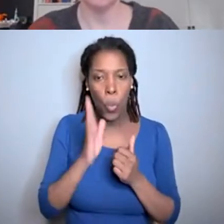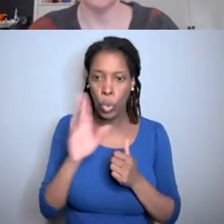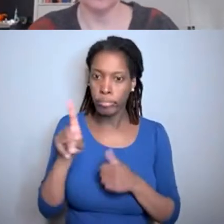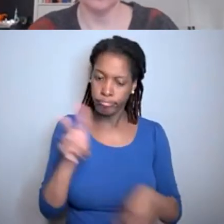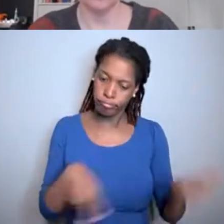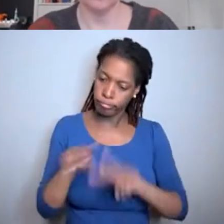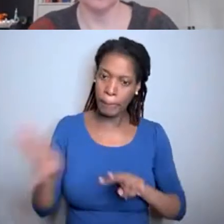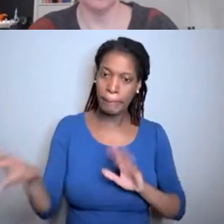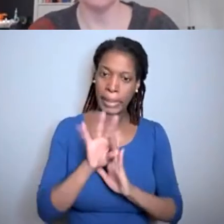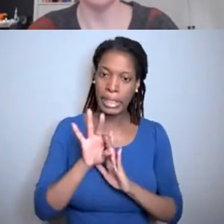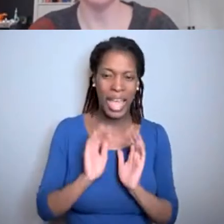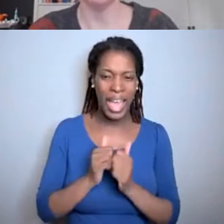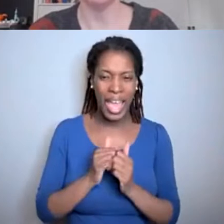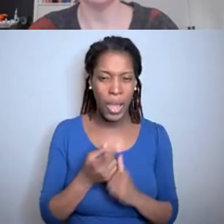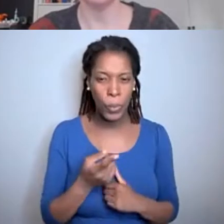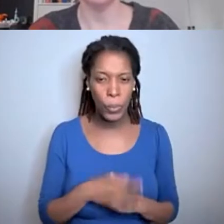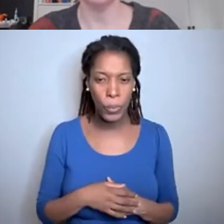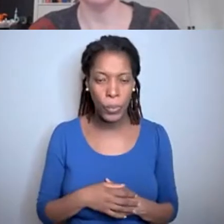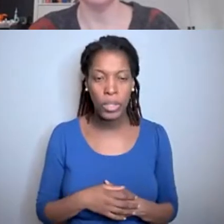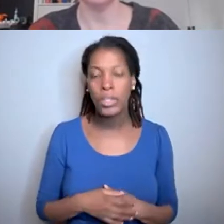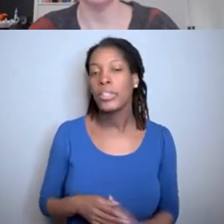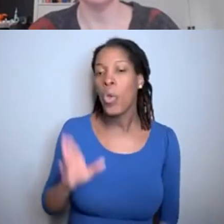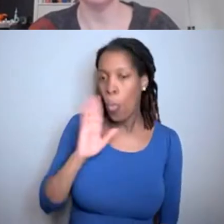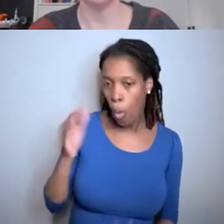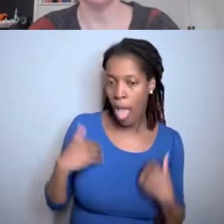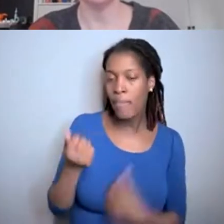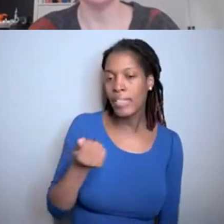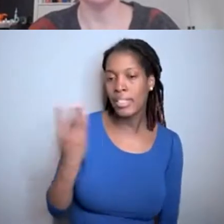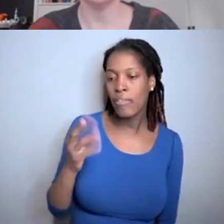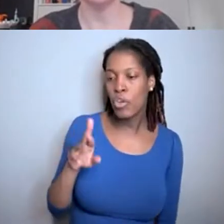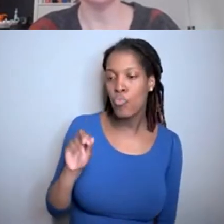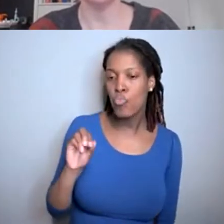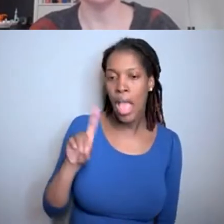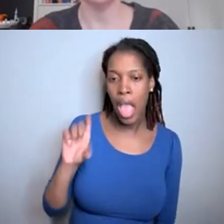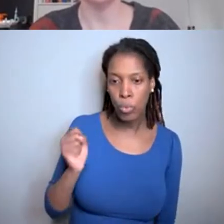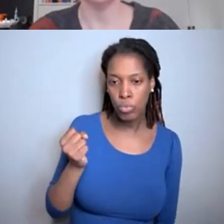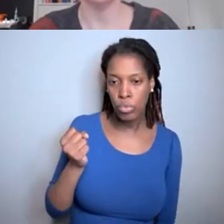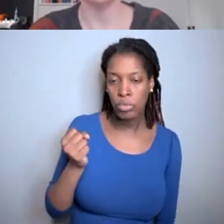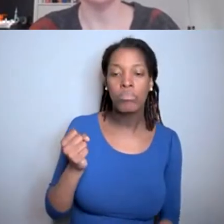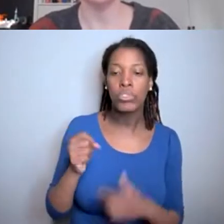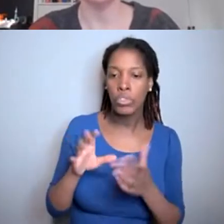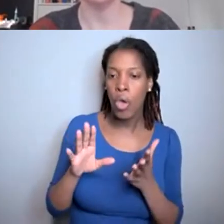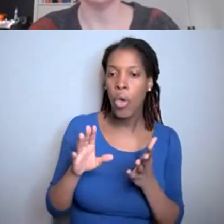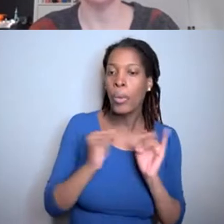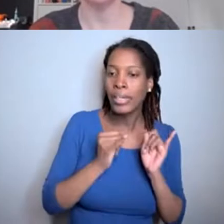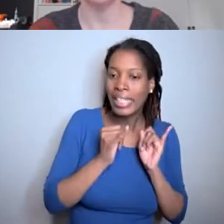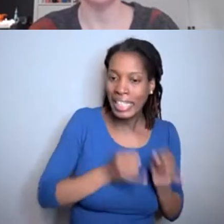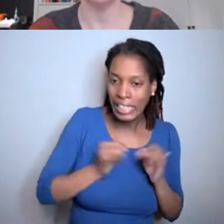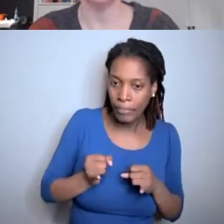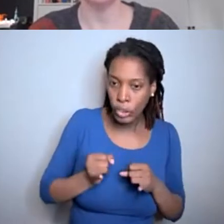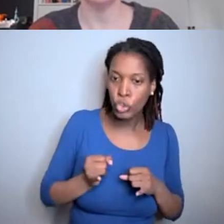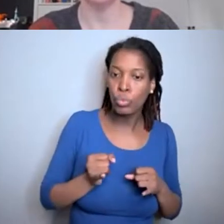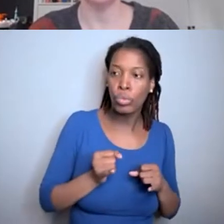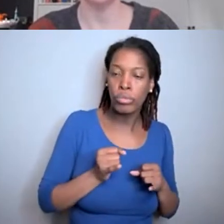well we will be doing it in a few rounds um there will be an individual scoring round online